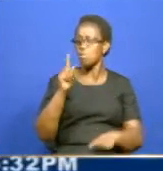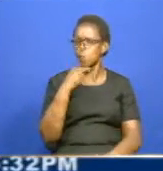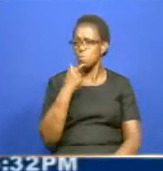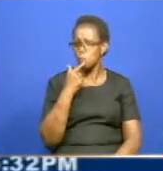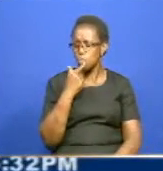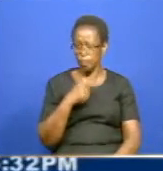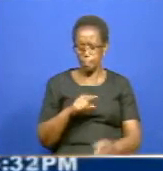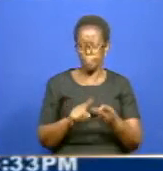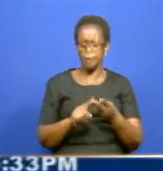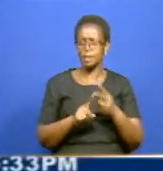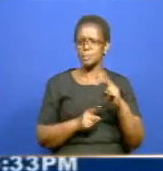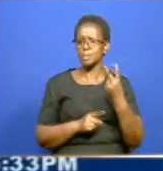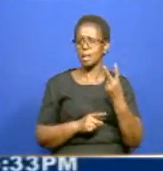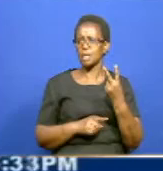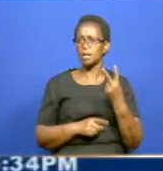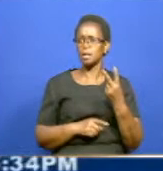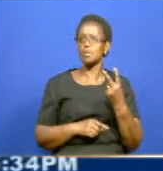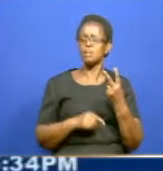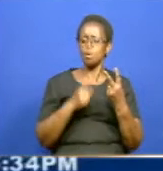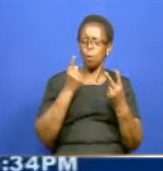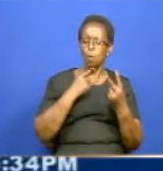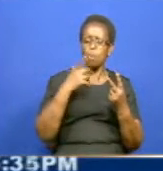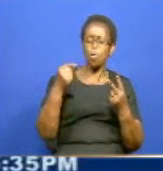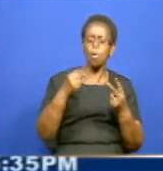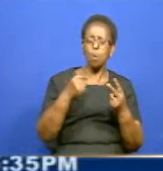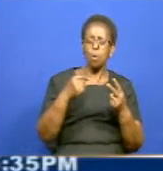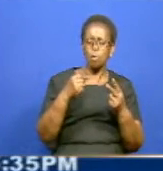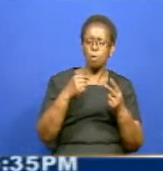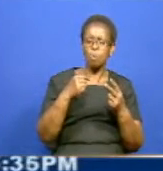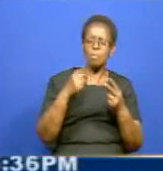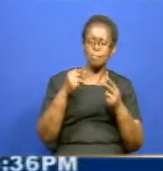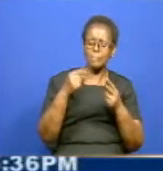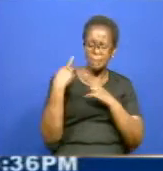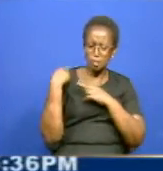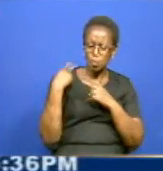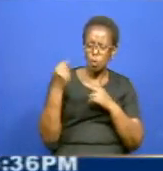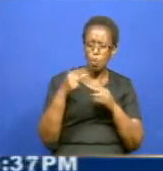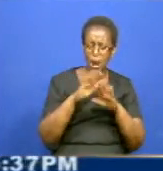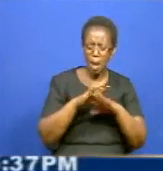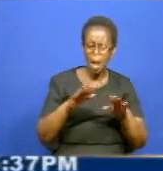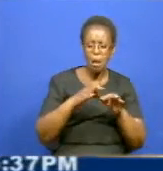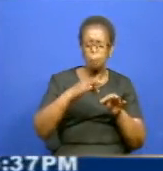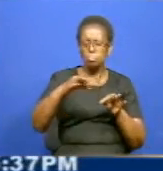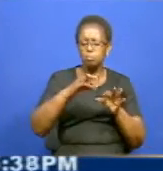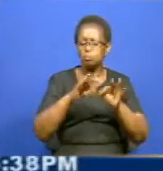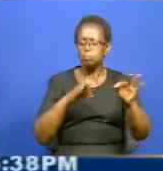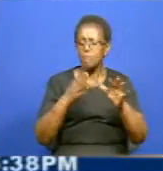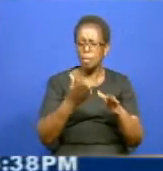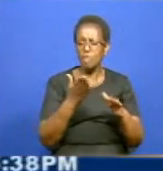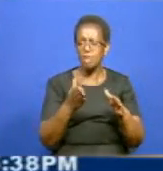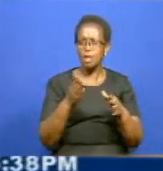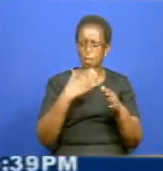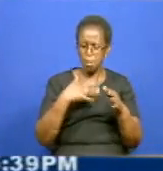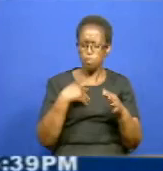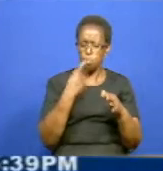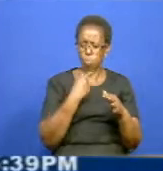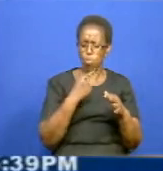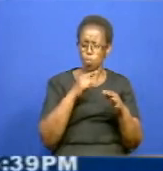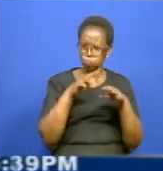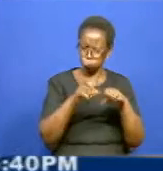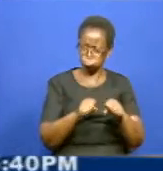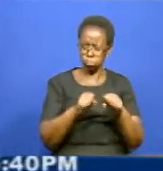state who is behind the demarcation of the said piece of land and evicting persons who have occupied and settled in the said piece of